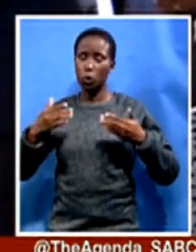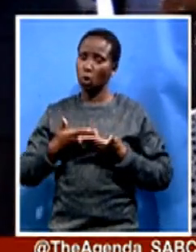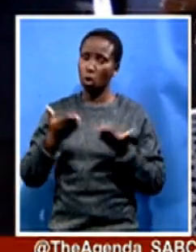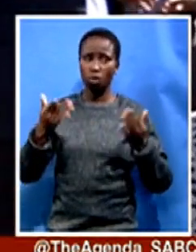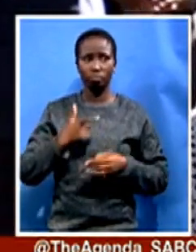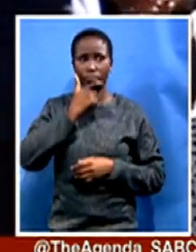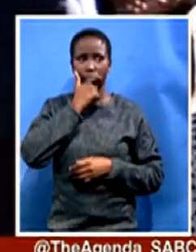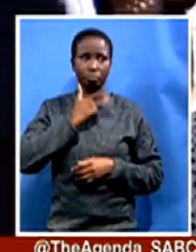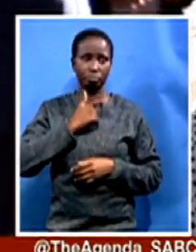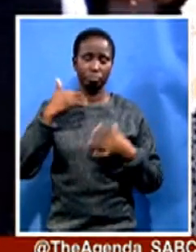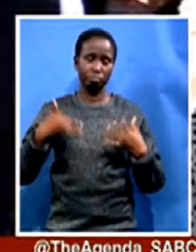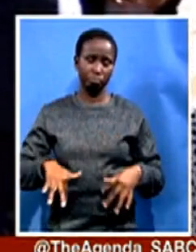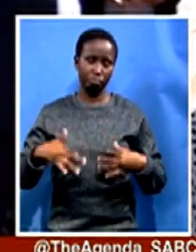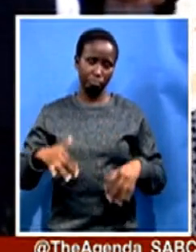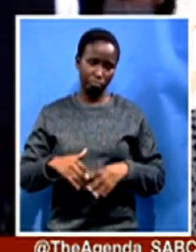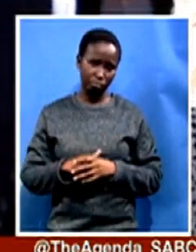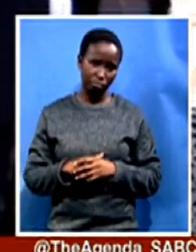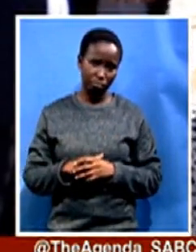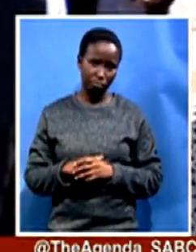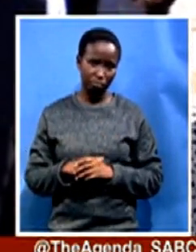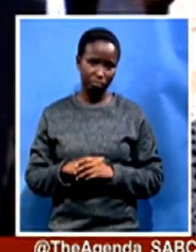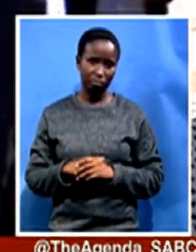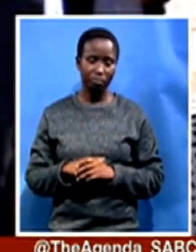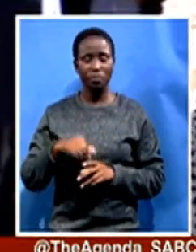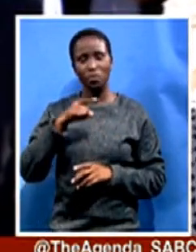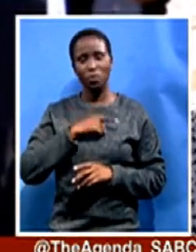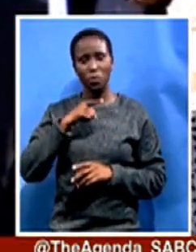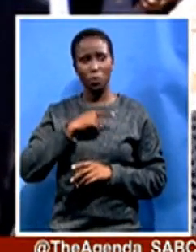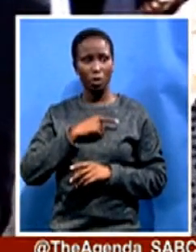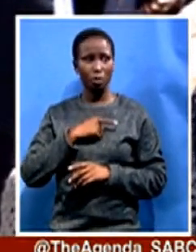in the departure of the Queen Mantfombi